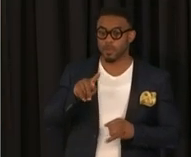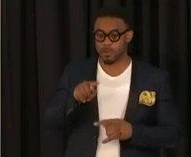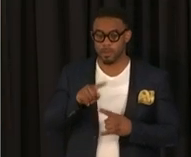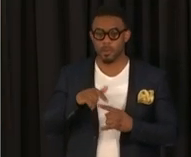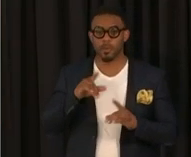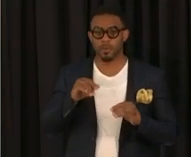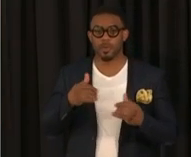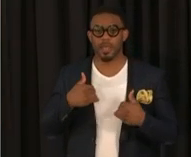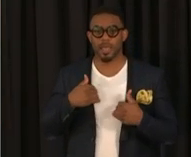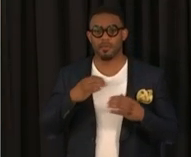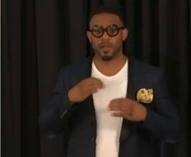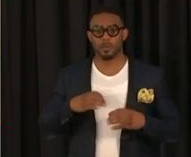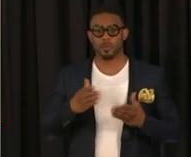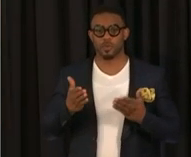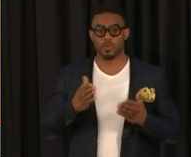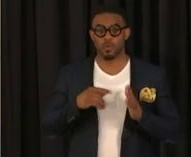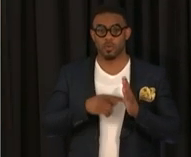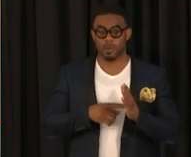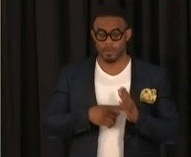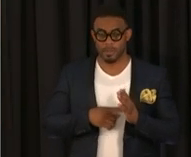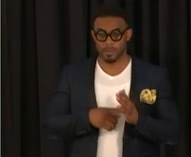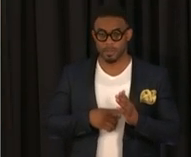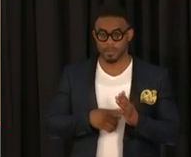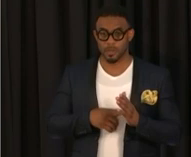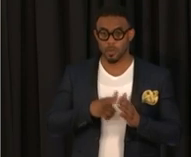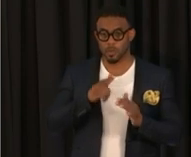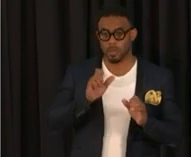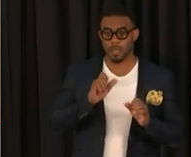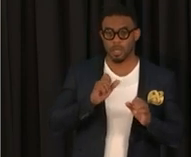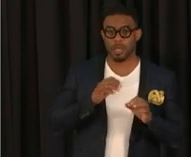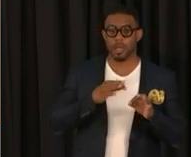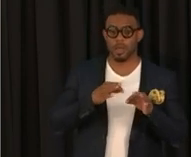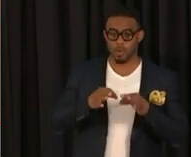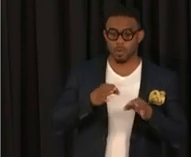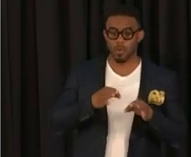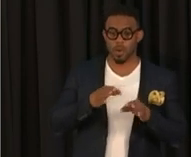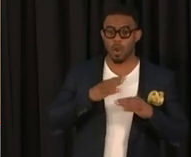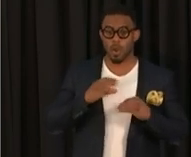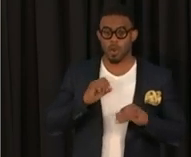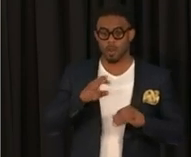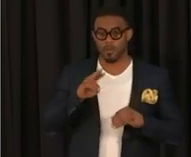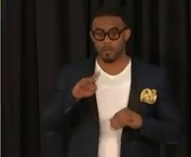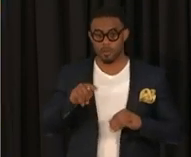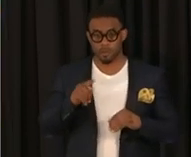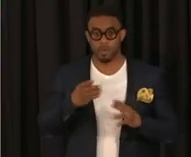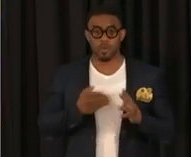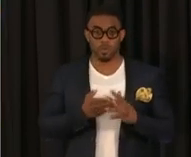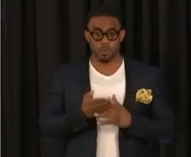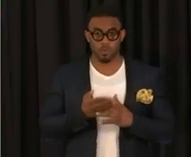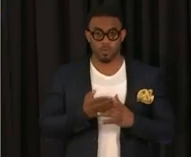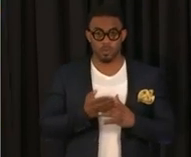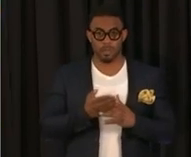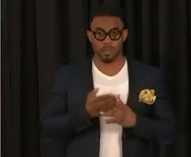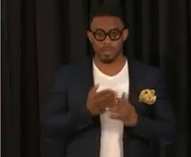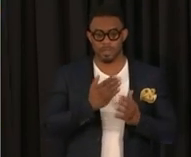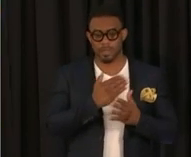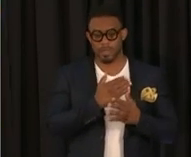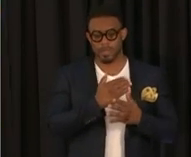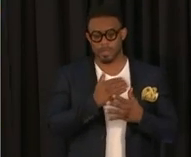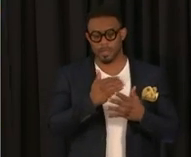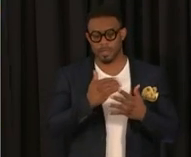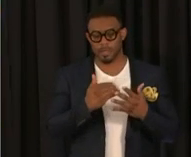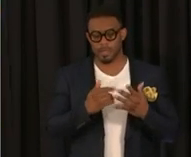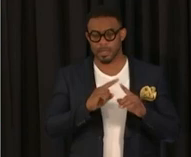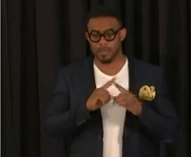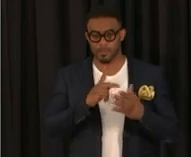individual unit, but we do have customer service representatives who can walk the owner of the unit through a litany of